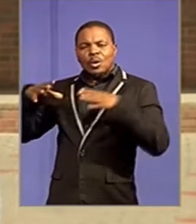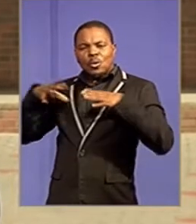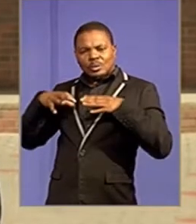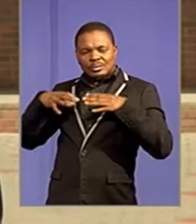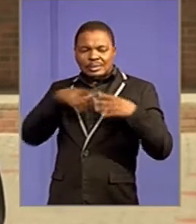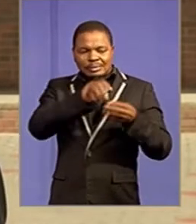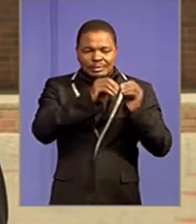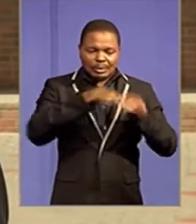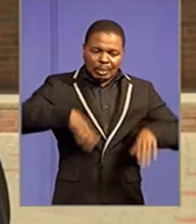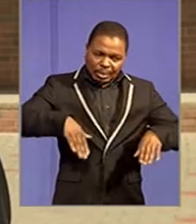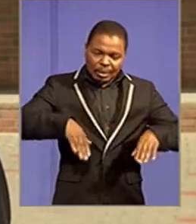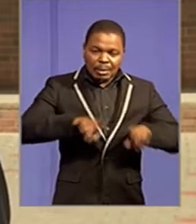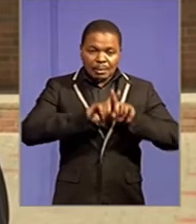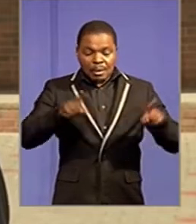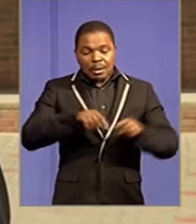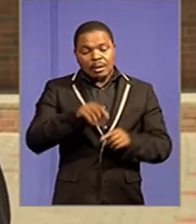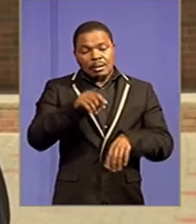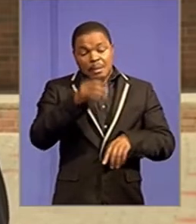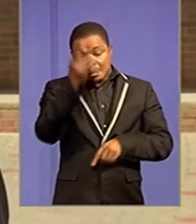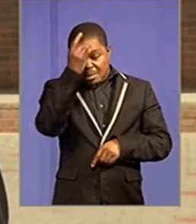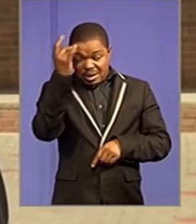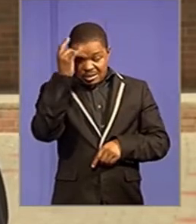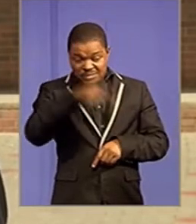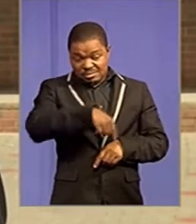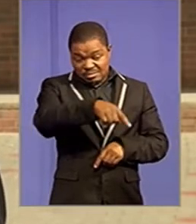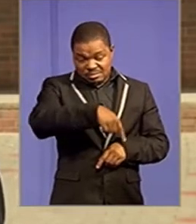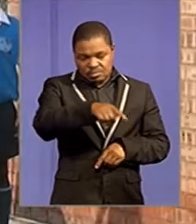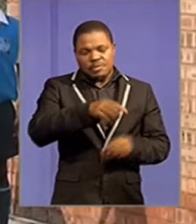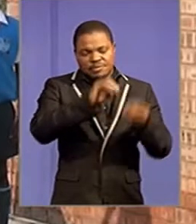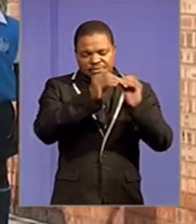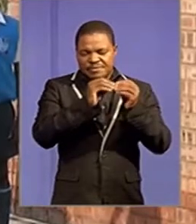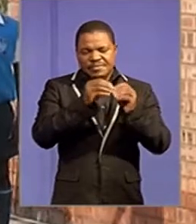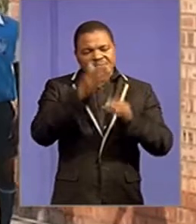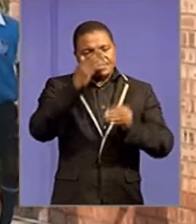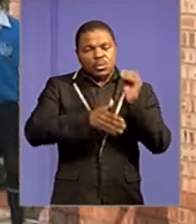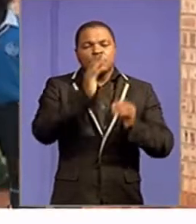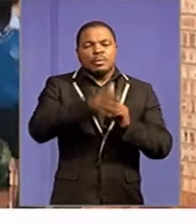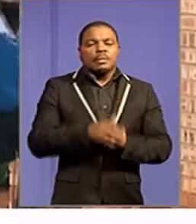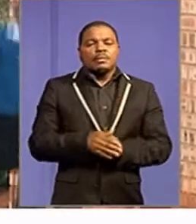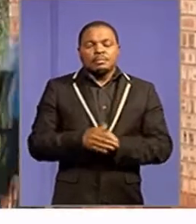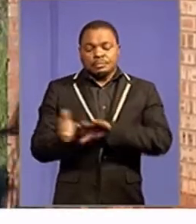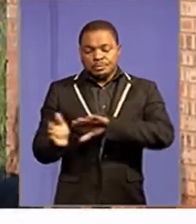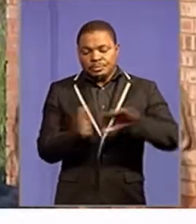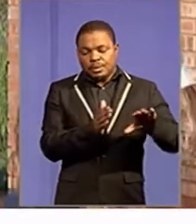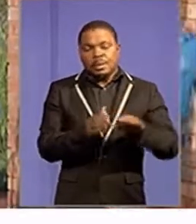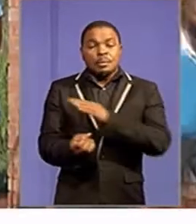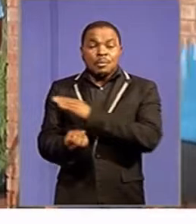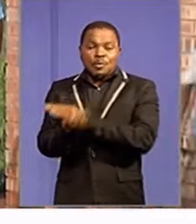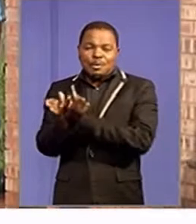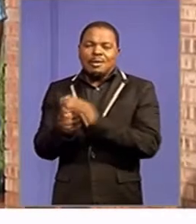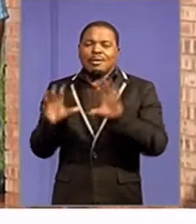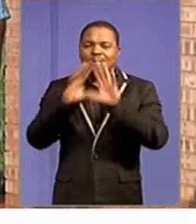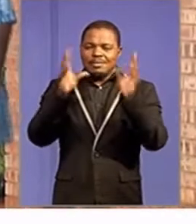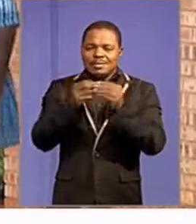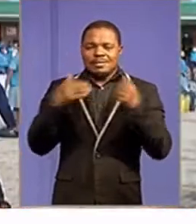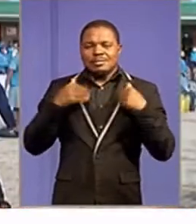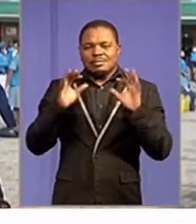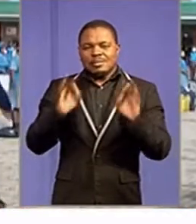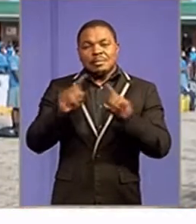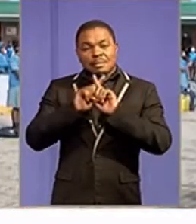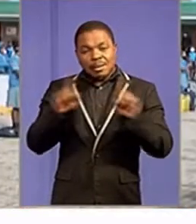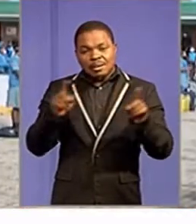gore ga o re March e fitlha tlebe re qetile go lokisa dikolo tseno. Ka Mpumalanga letšatši le thomile ka thelelo le ge batswadi ba